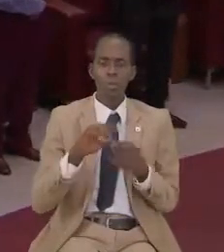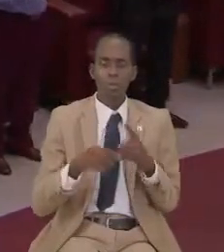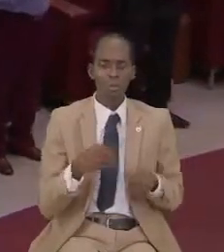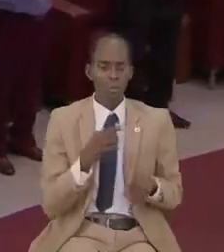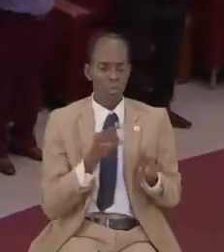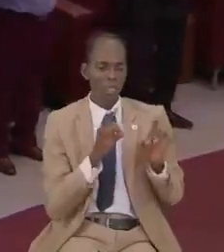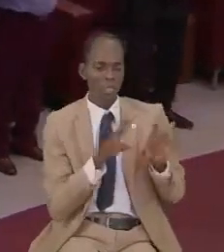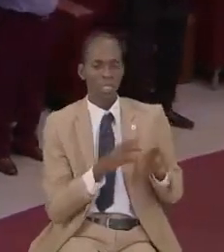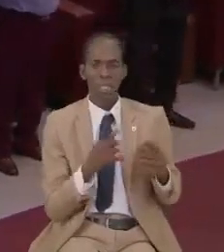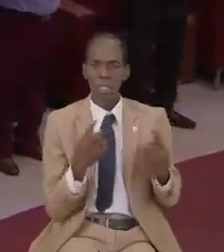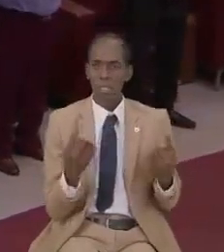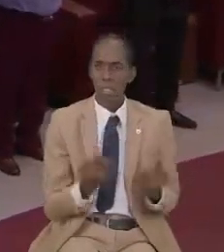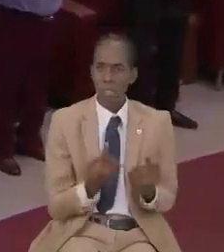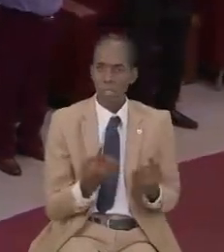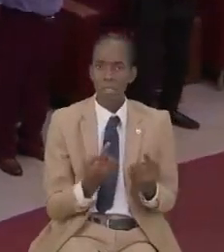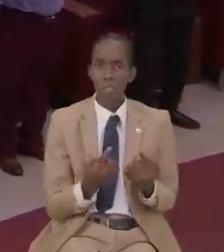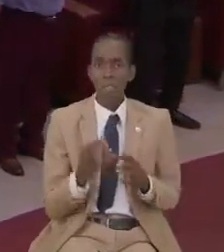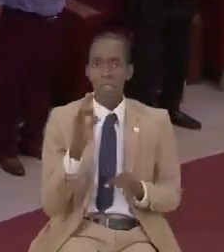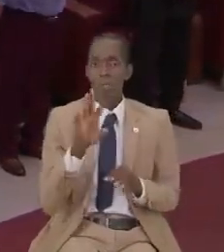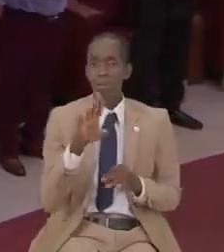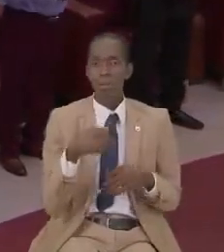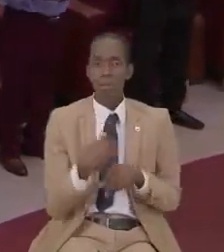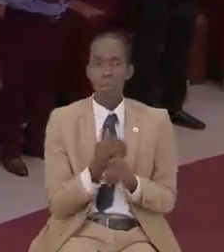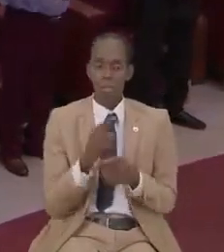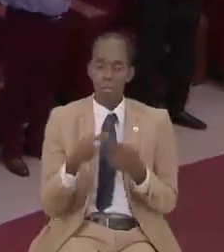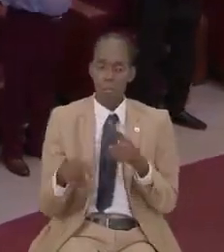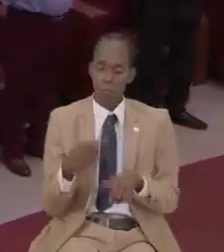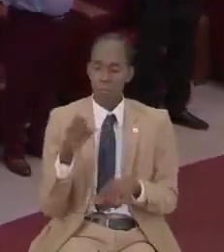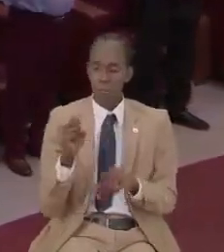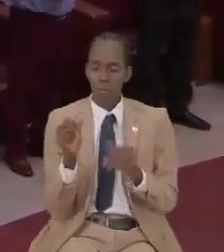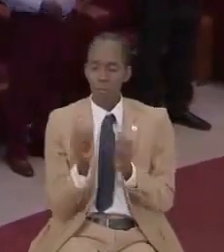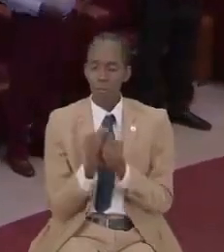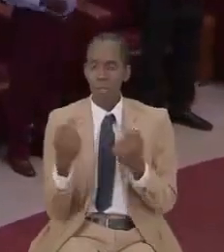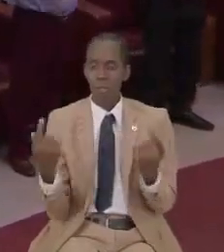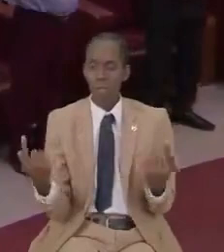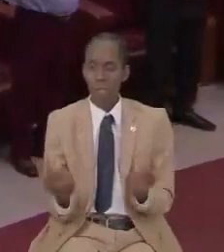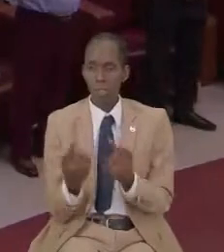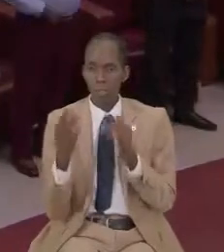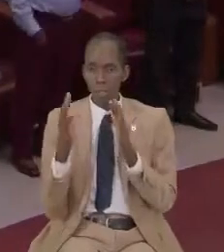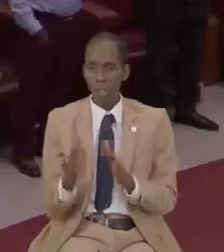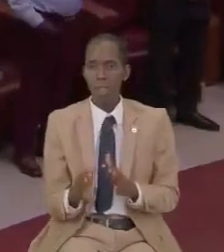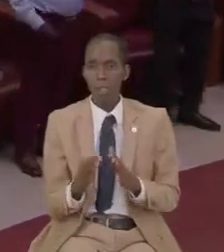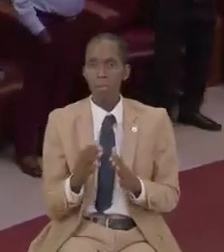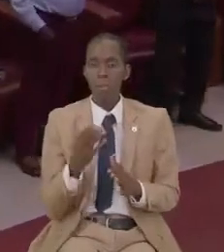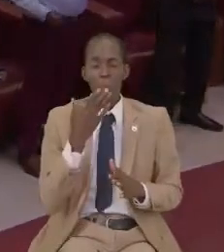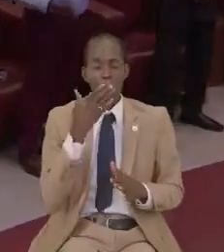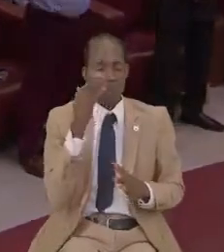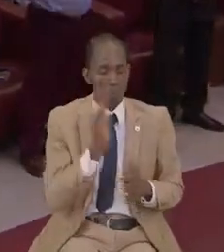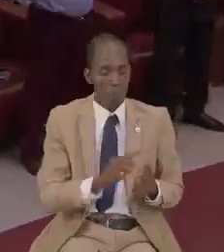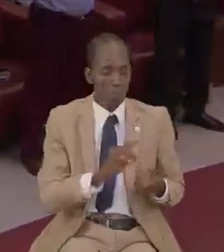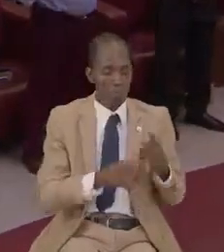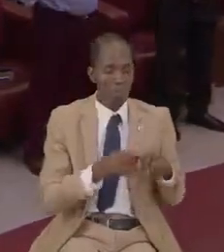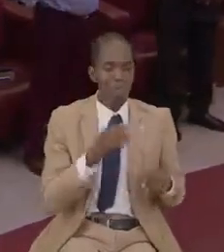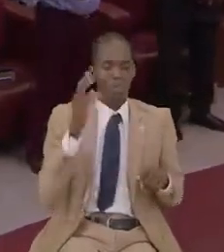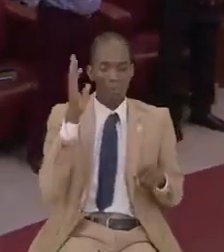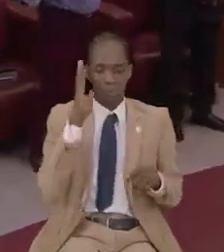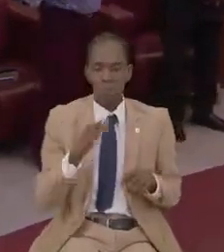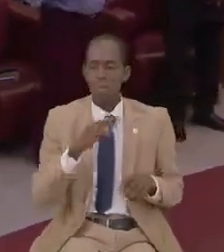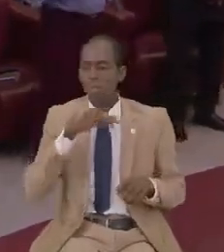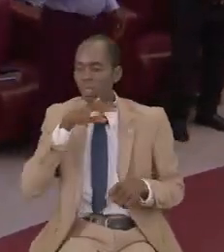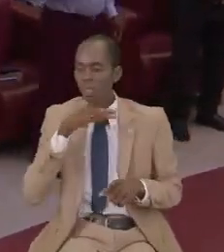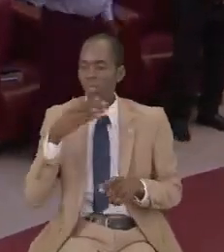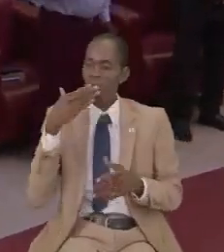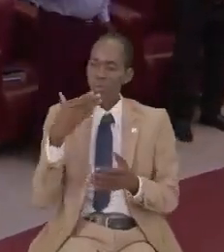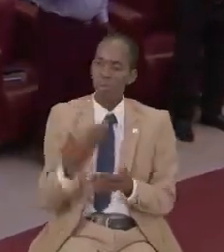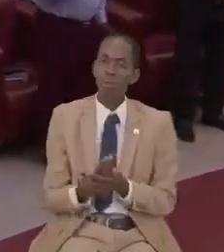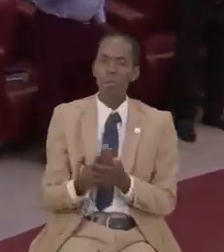you make friends with sinners, evil companionship will corrupt good manner. We